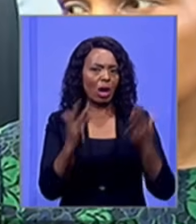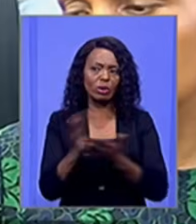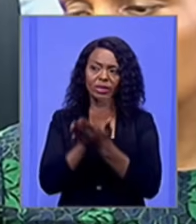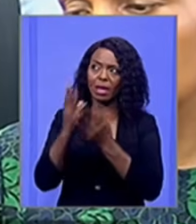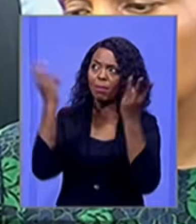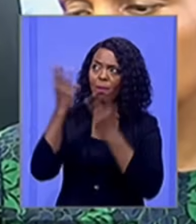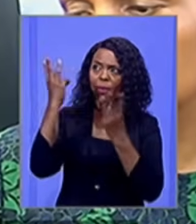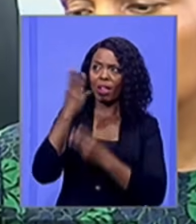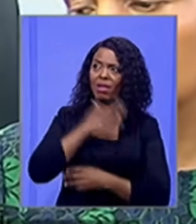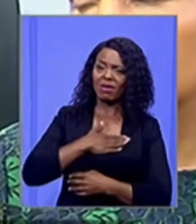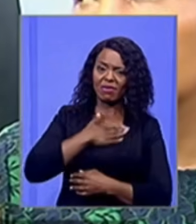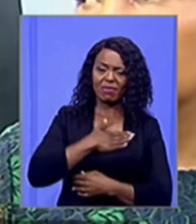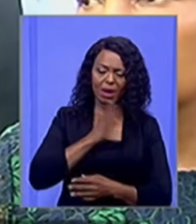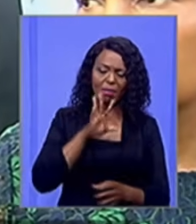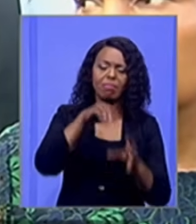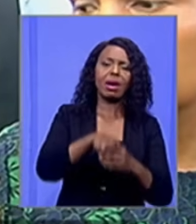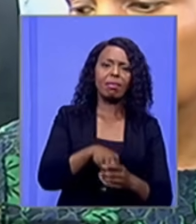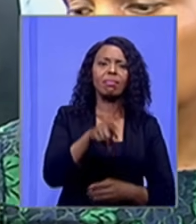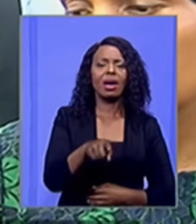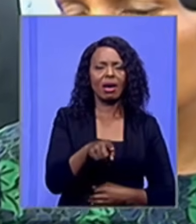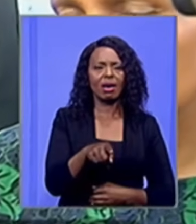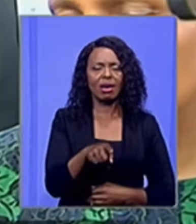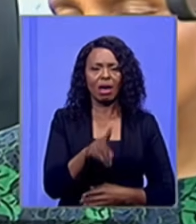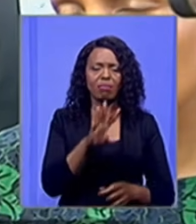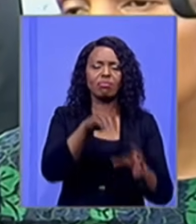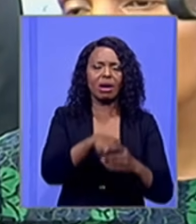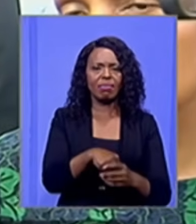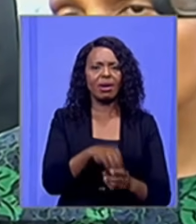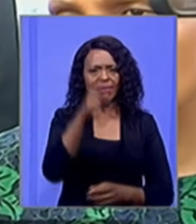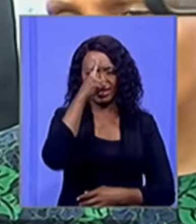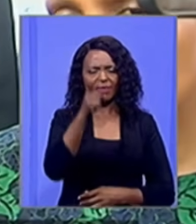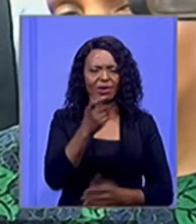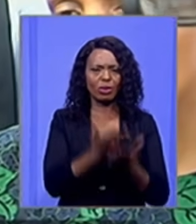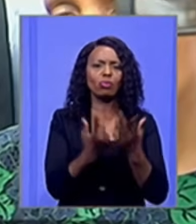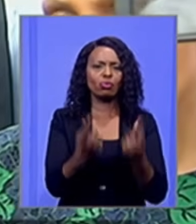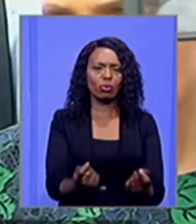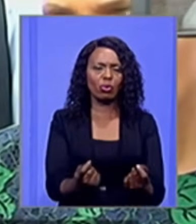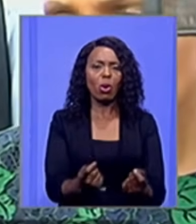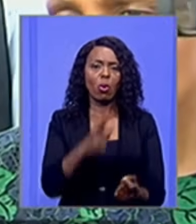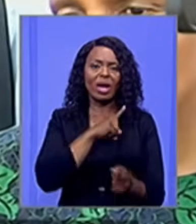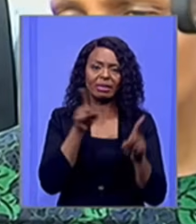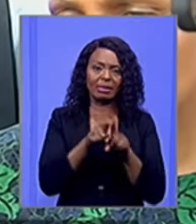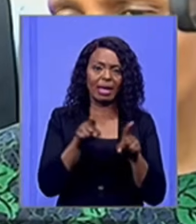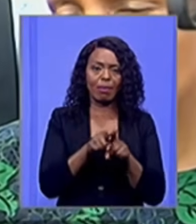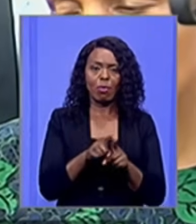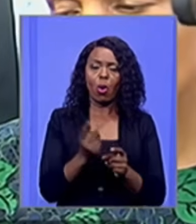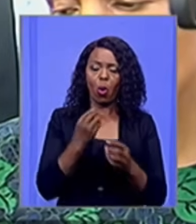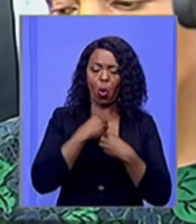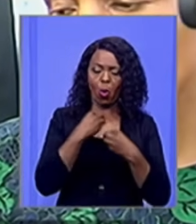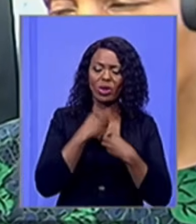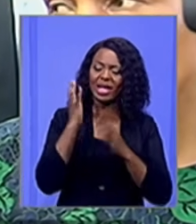make a contribution. We do believe that we can make a contribution. Our own history and what we have gone